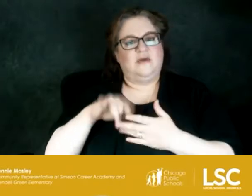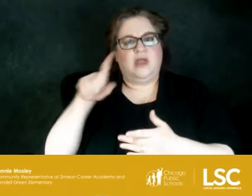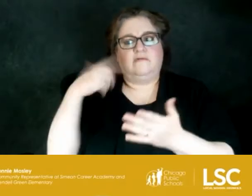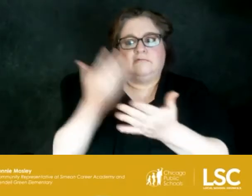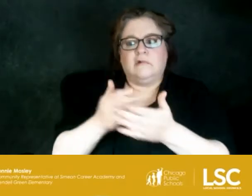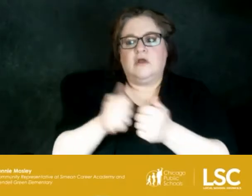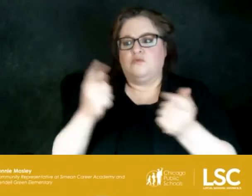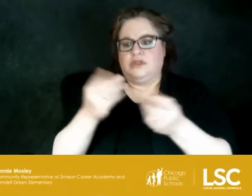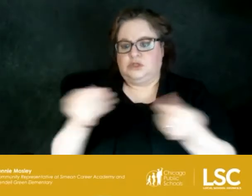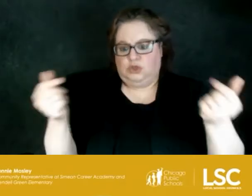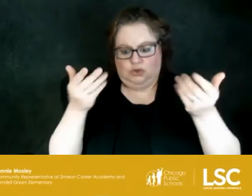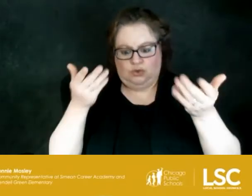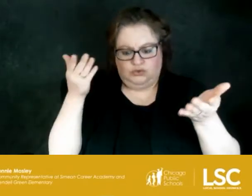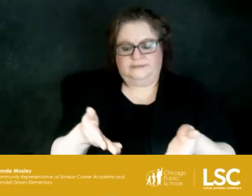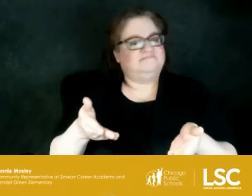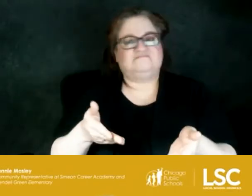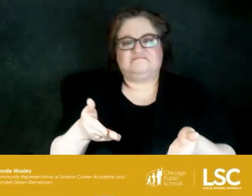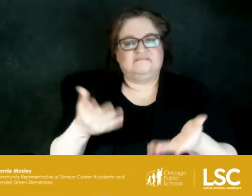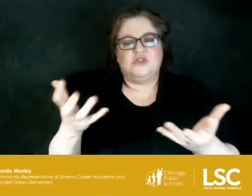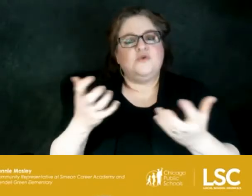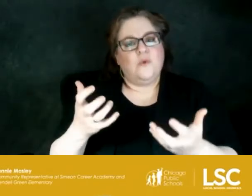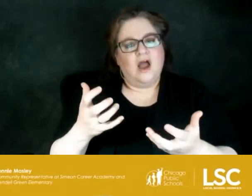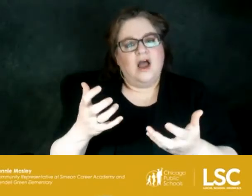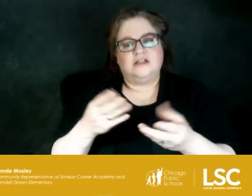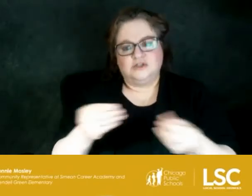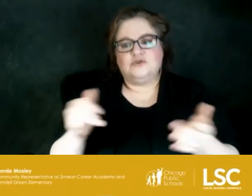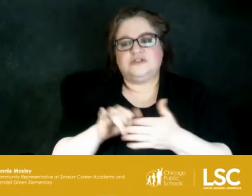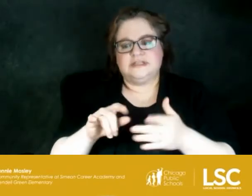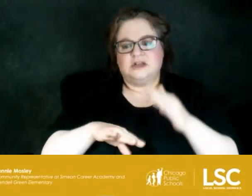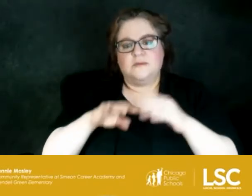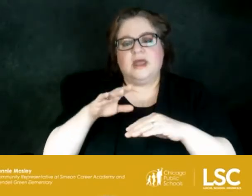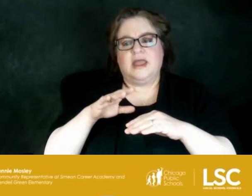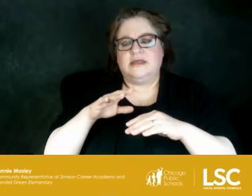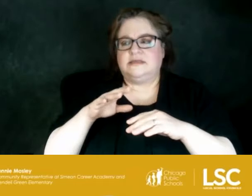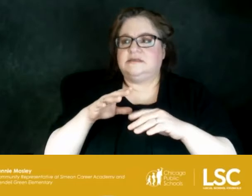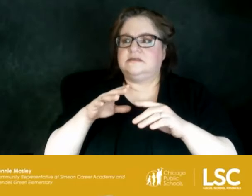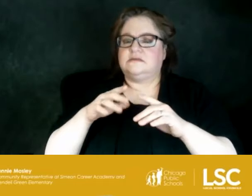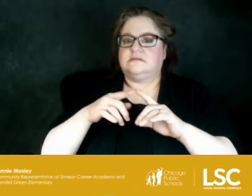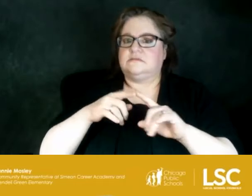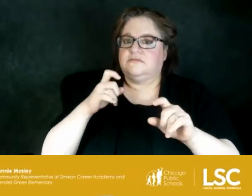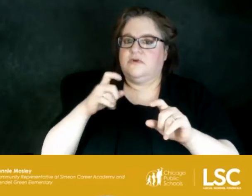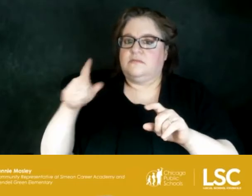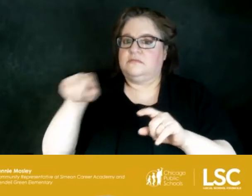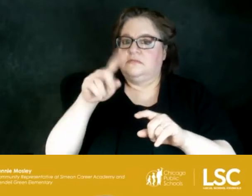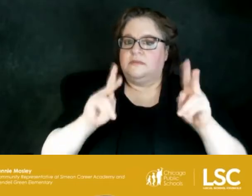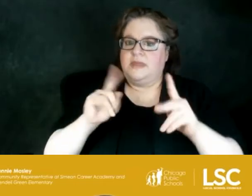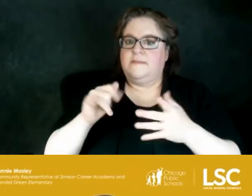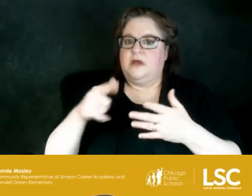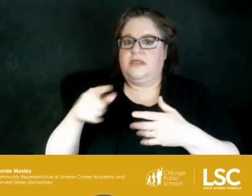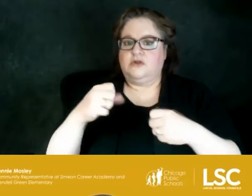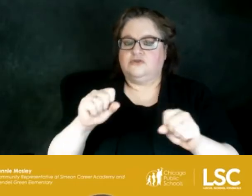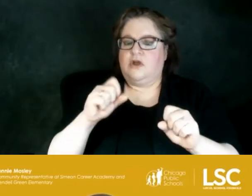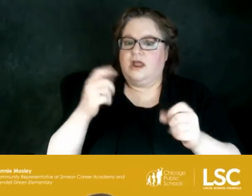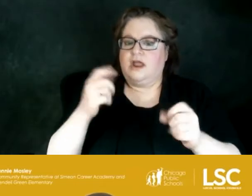want to really have solutions that are based from the folks that you're trying to serve, not just your own mind.